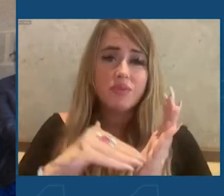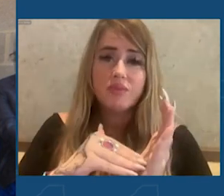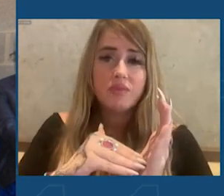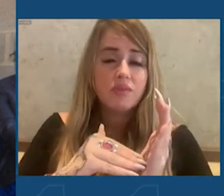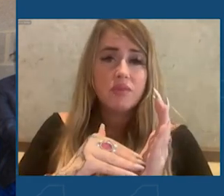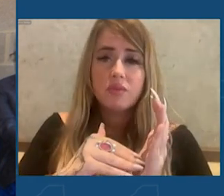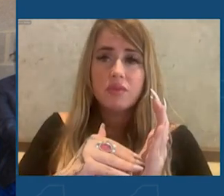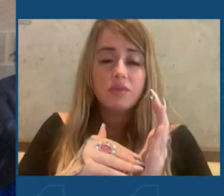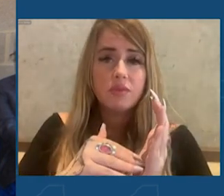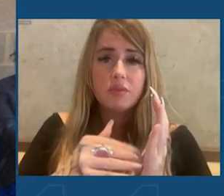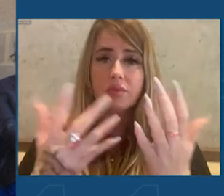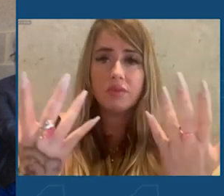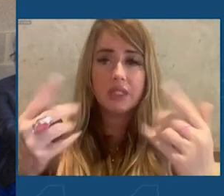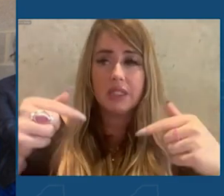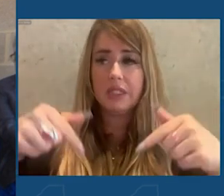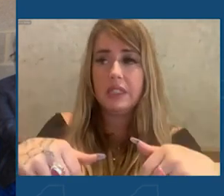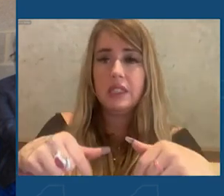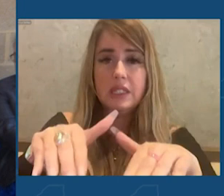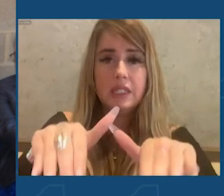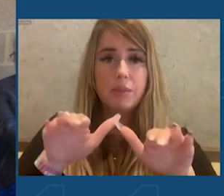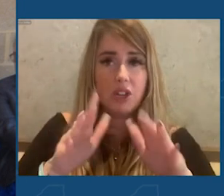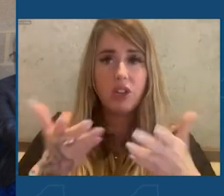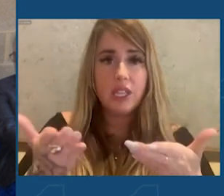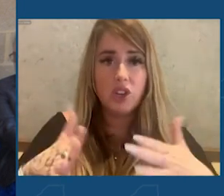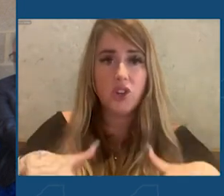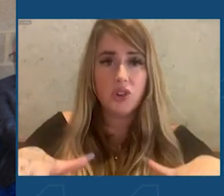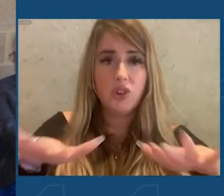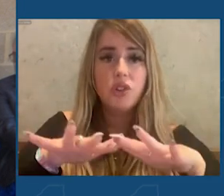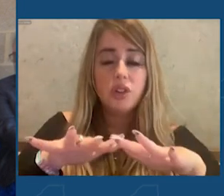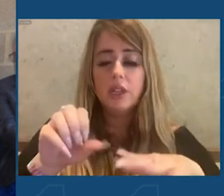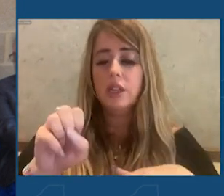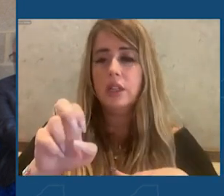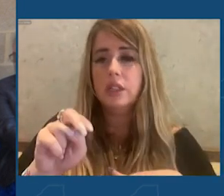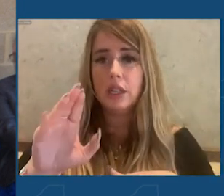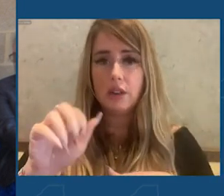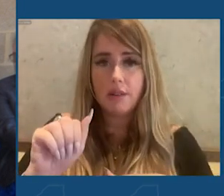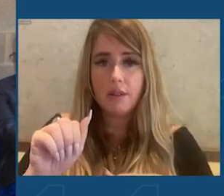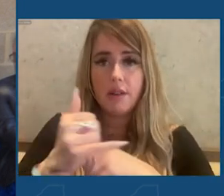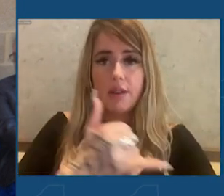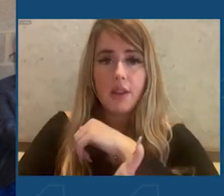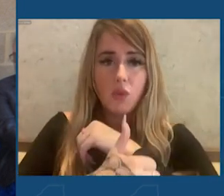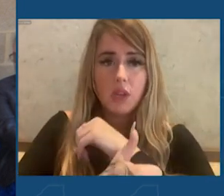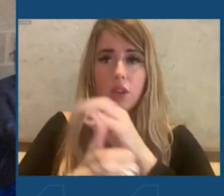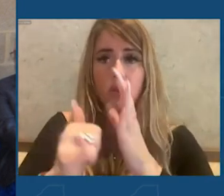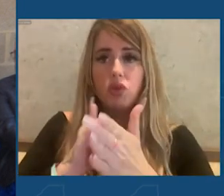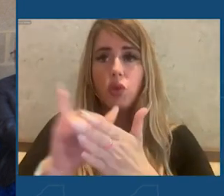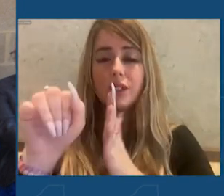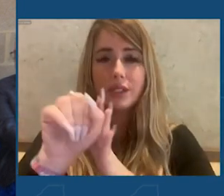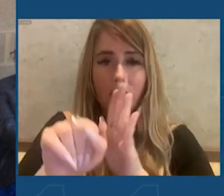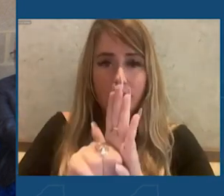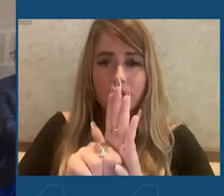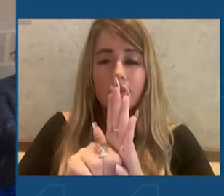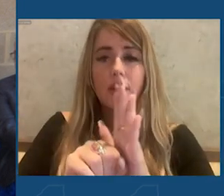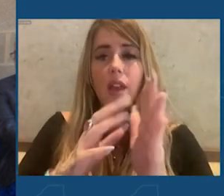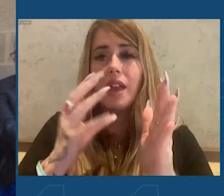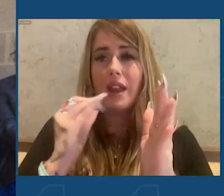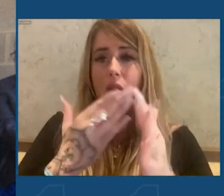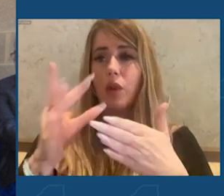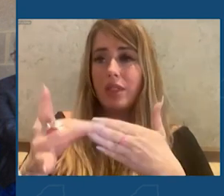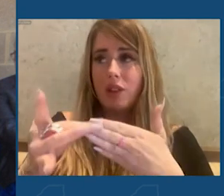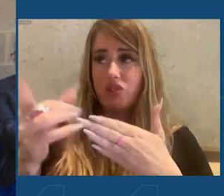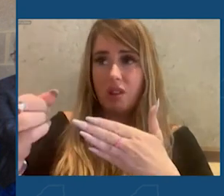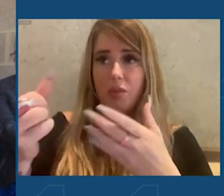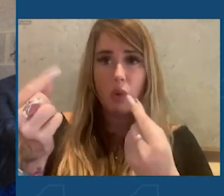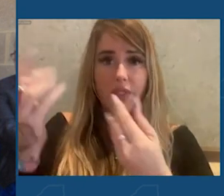this cemetery here in Seneca County, here in New York State, and the drive that our leadership has brought